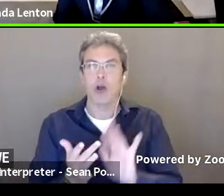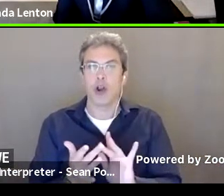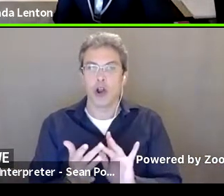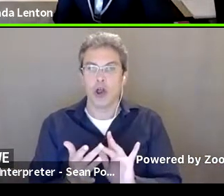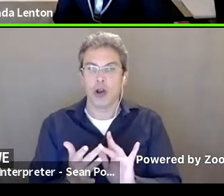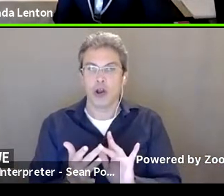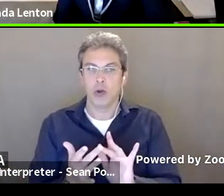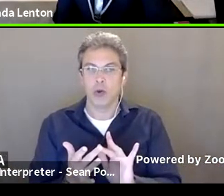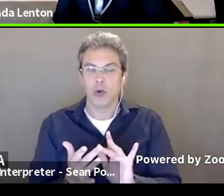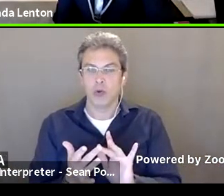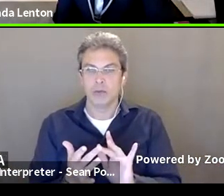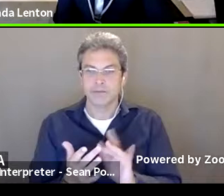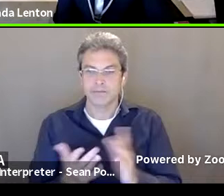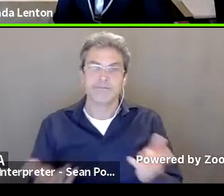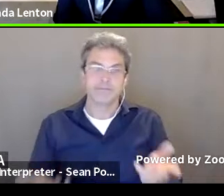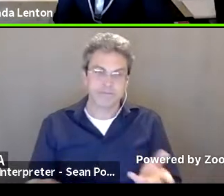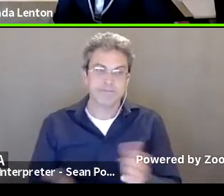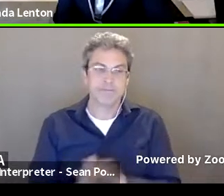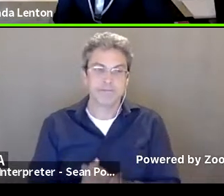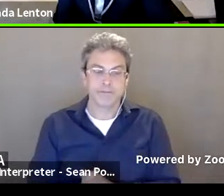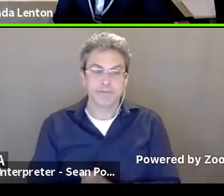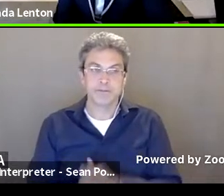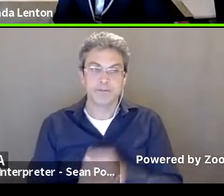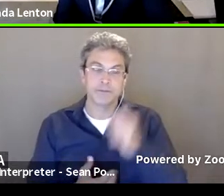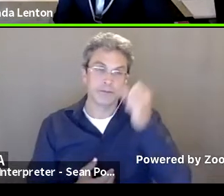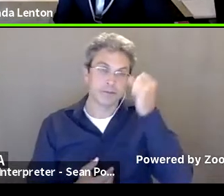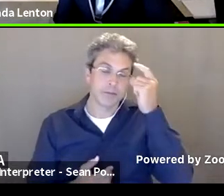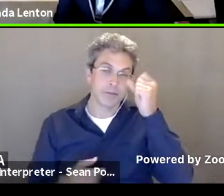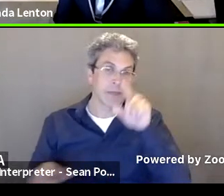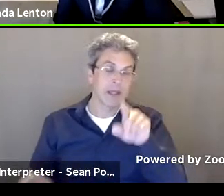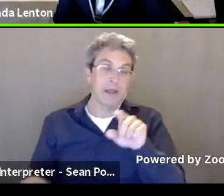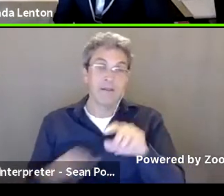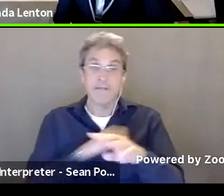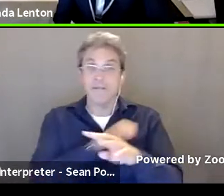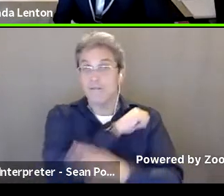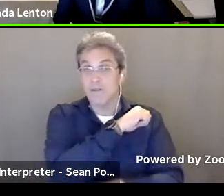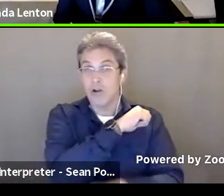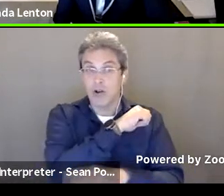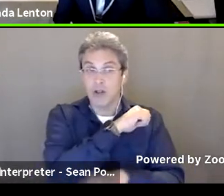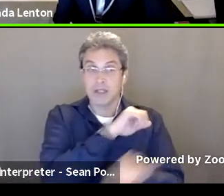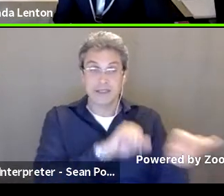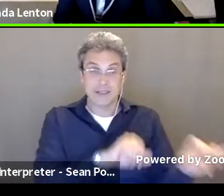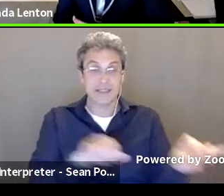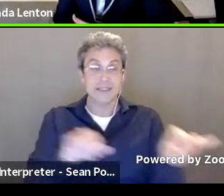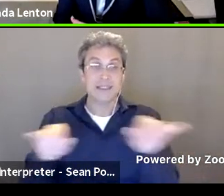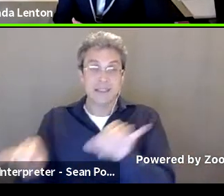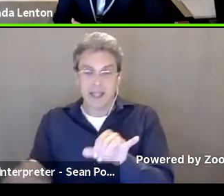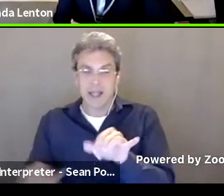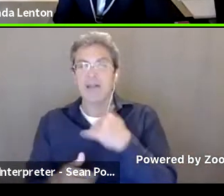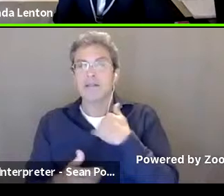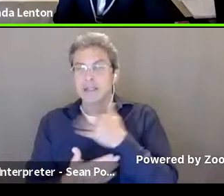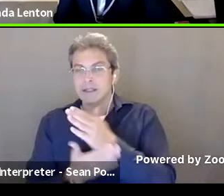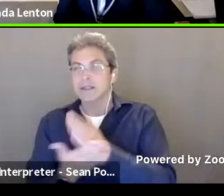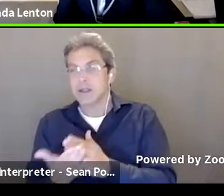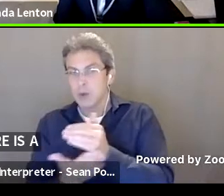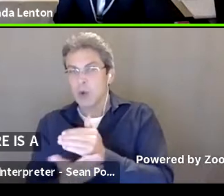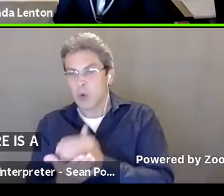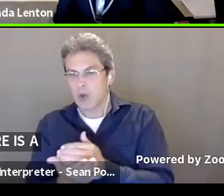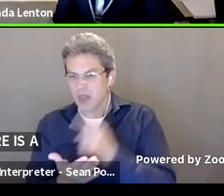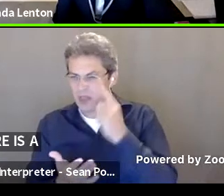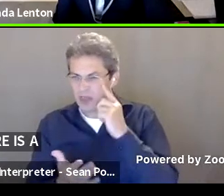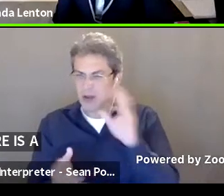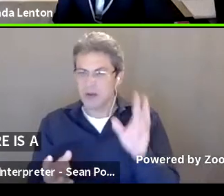through other remote means. As in the fall, there are a number of courses, perhaps about 70 in